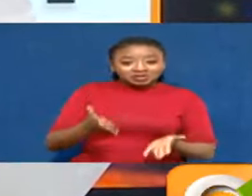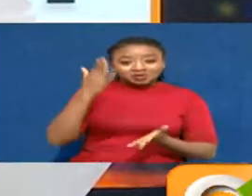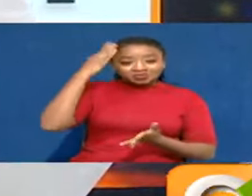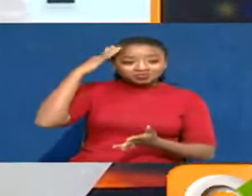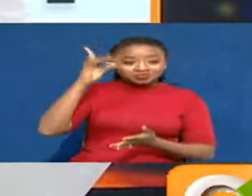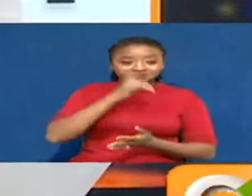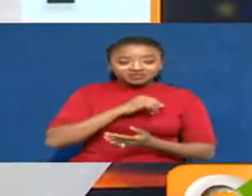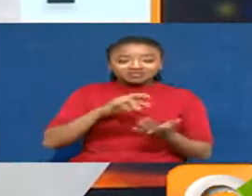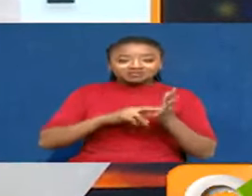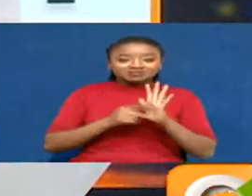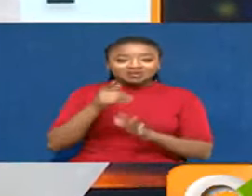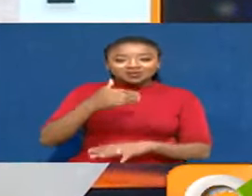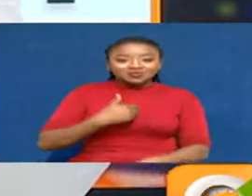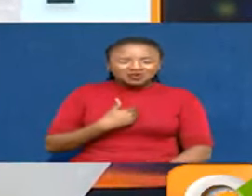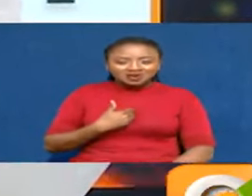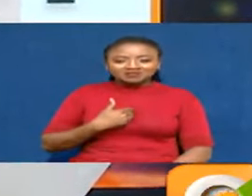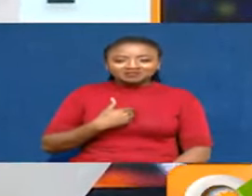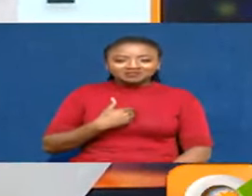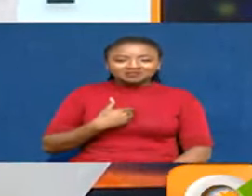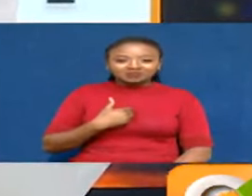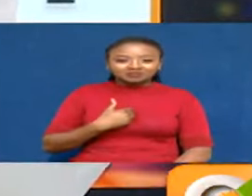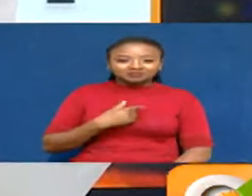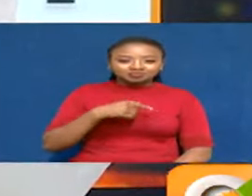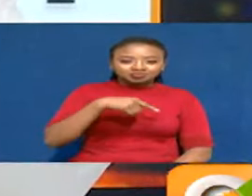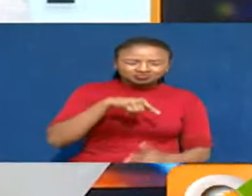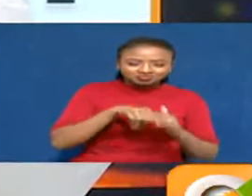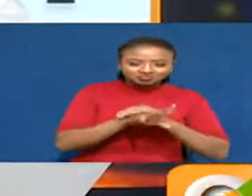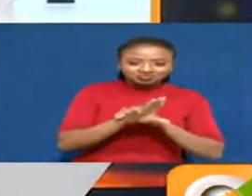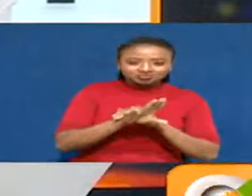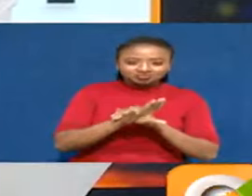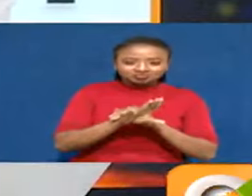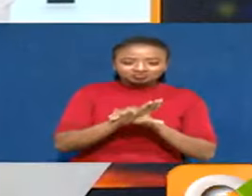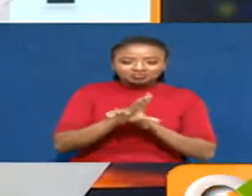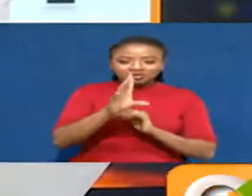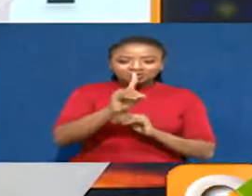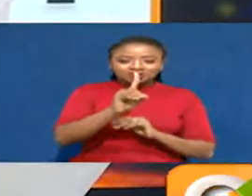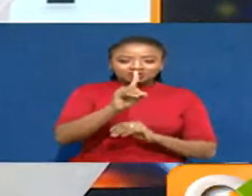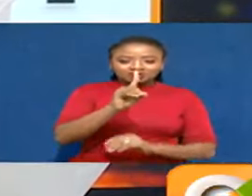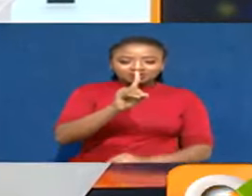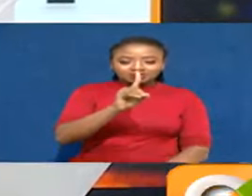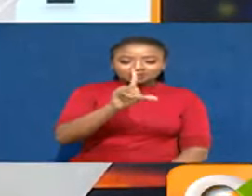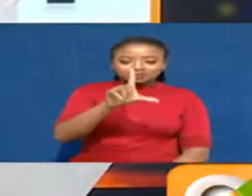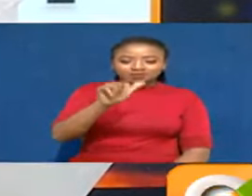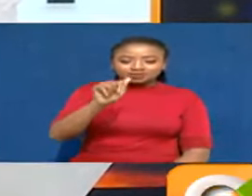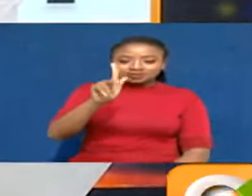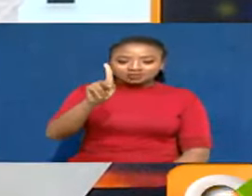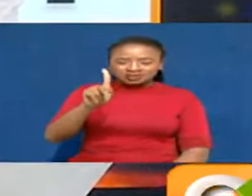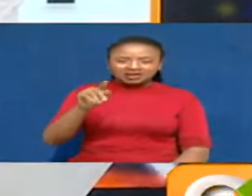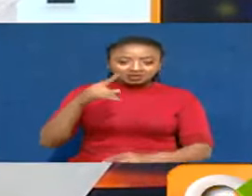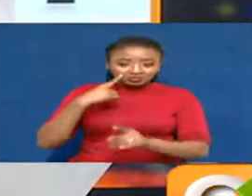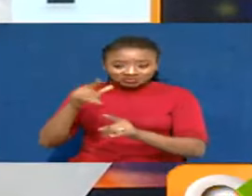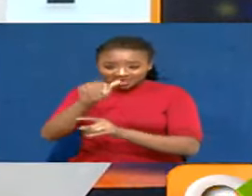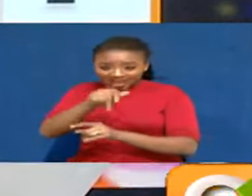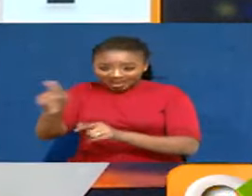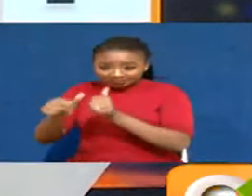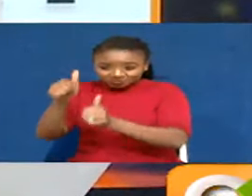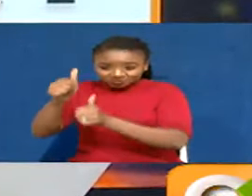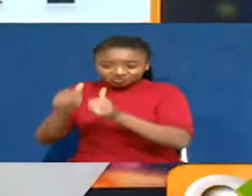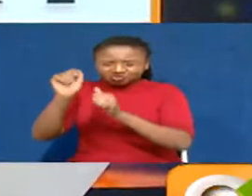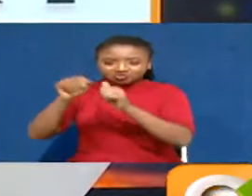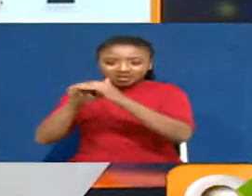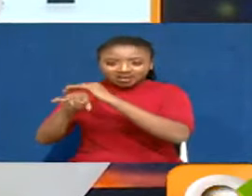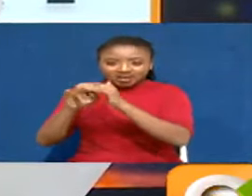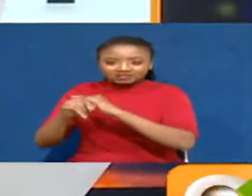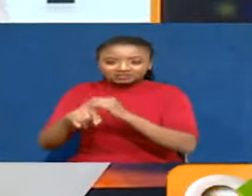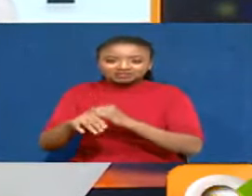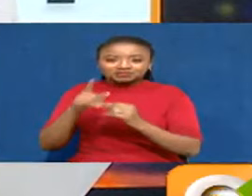So you have to go to dlac.co.ke, find out the people you can borrow from who are regulated. And if any of them